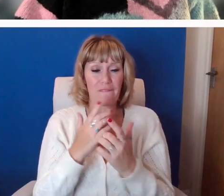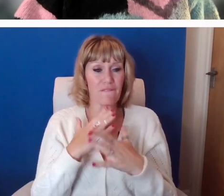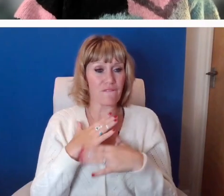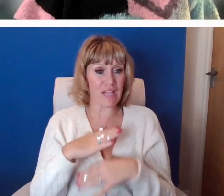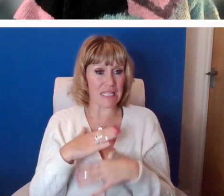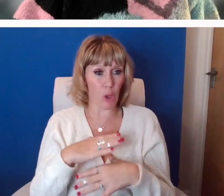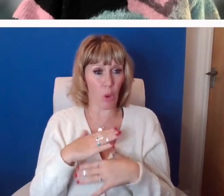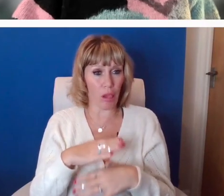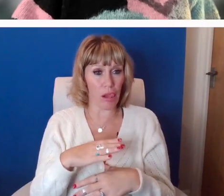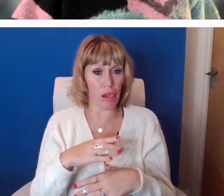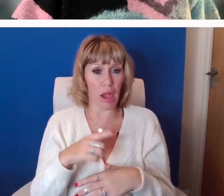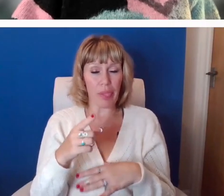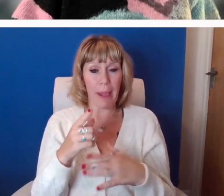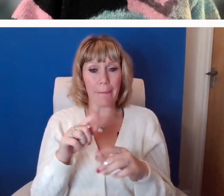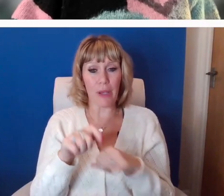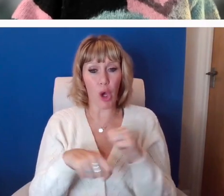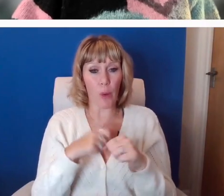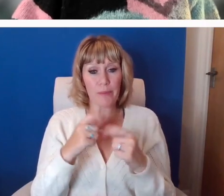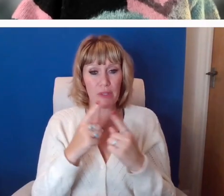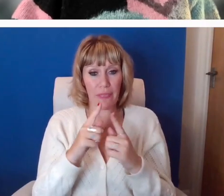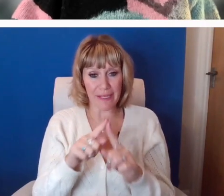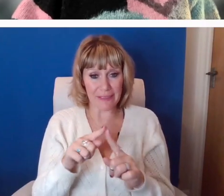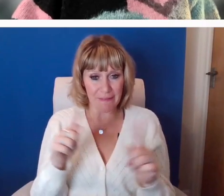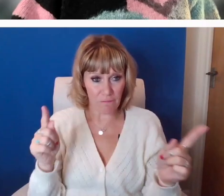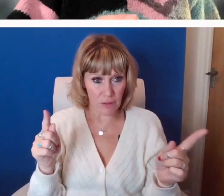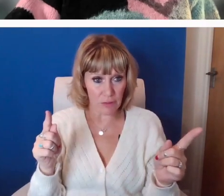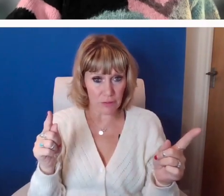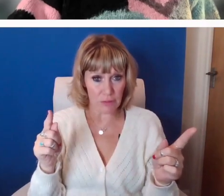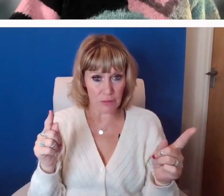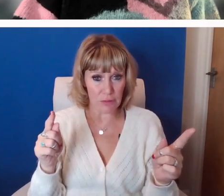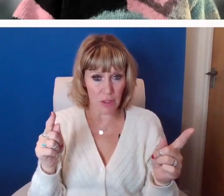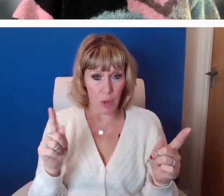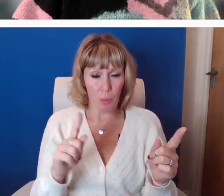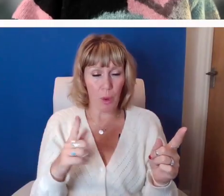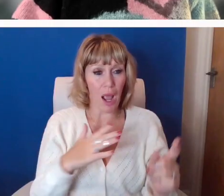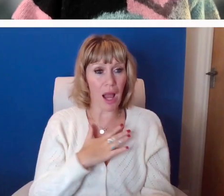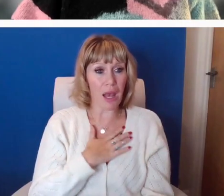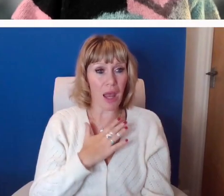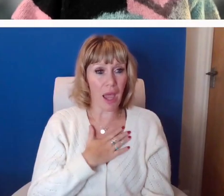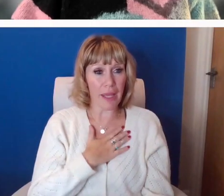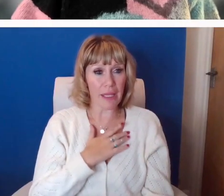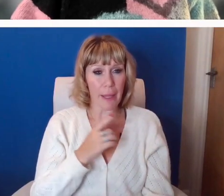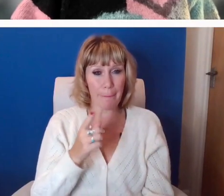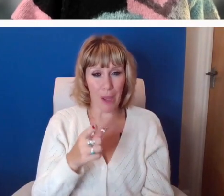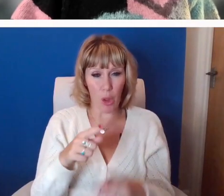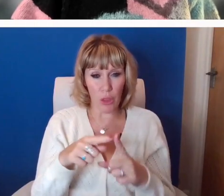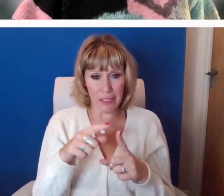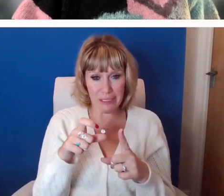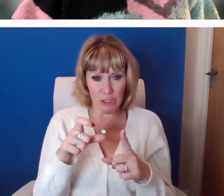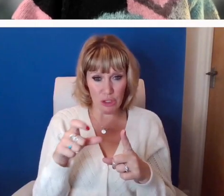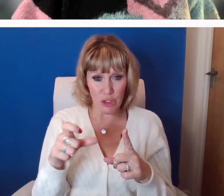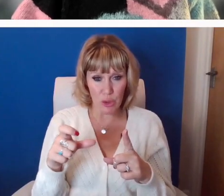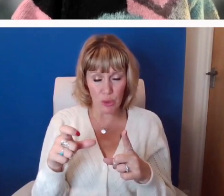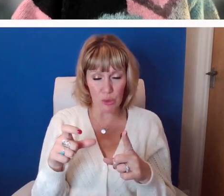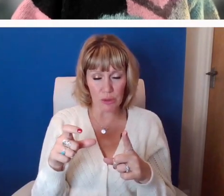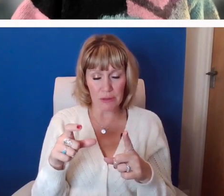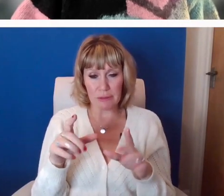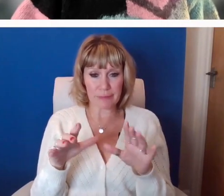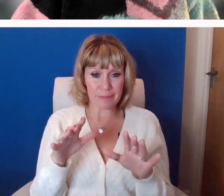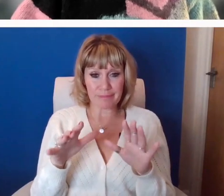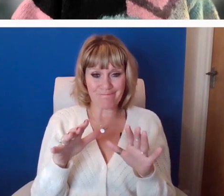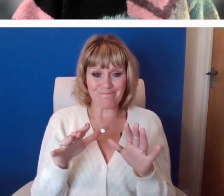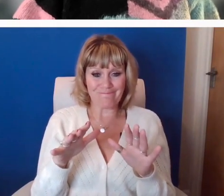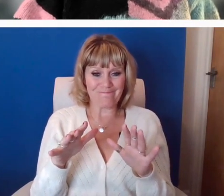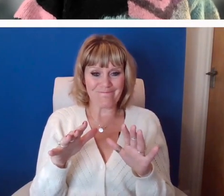become different as well. What I like about the digitization of these images is that actually, in a way,